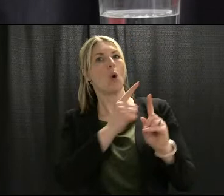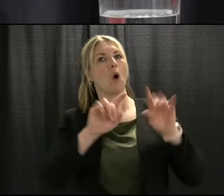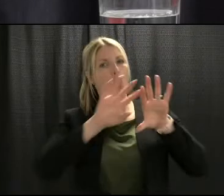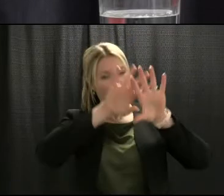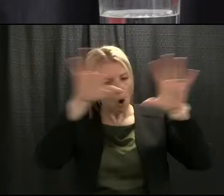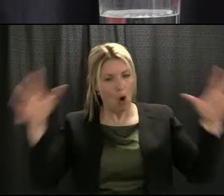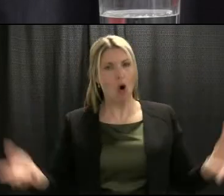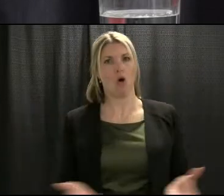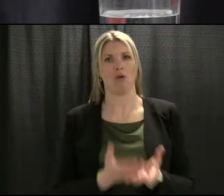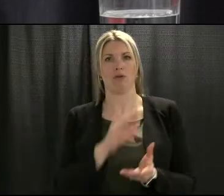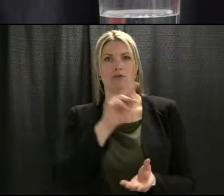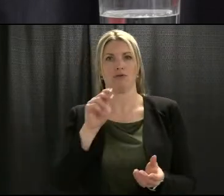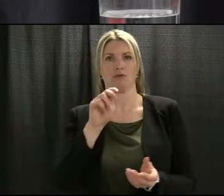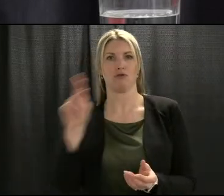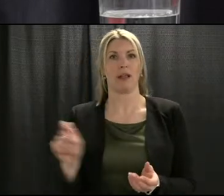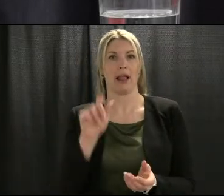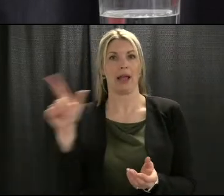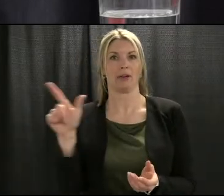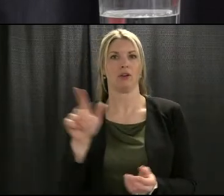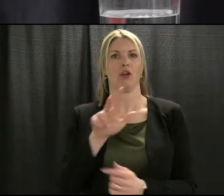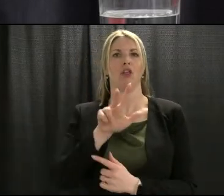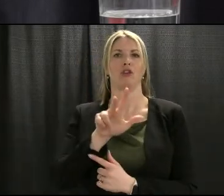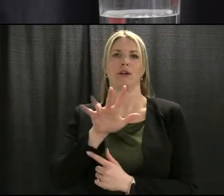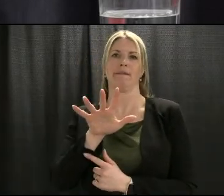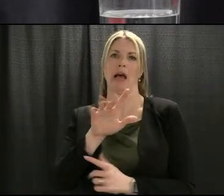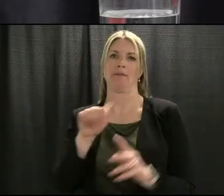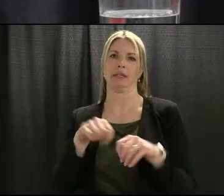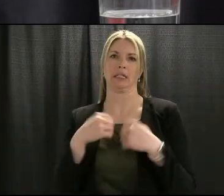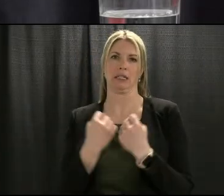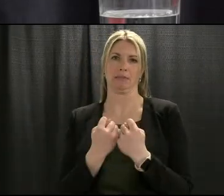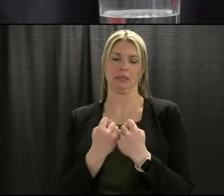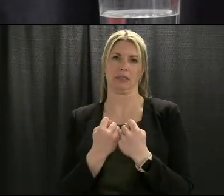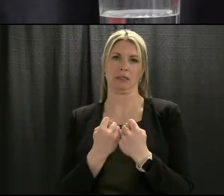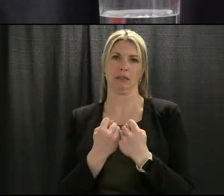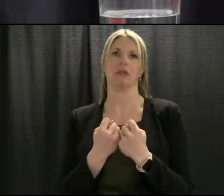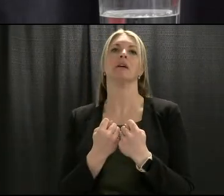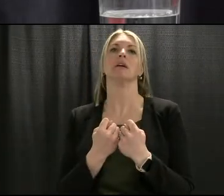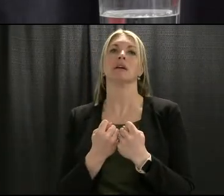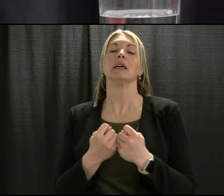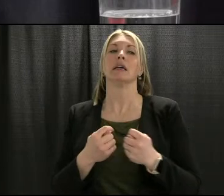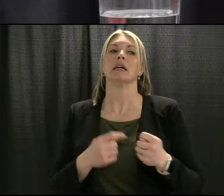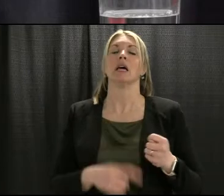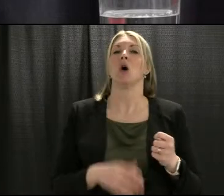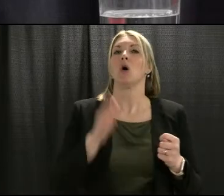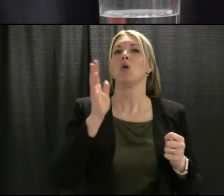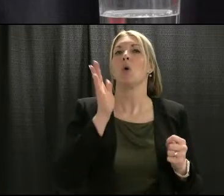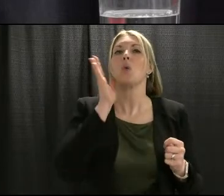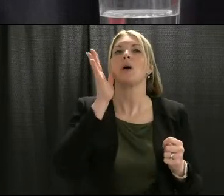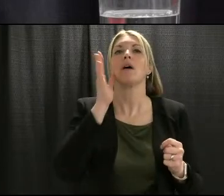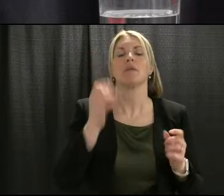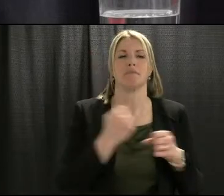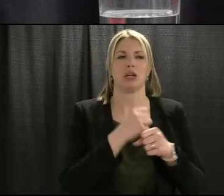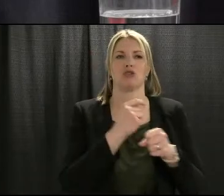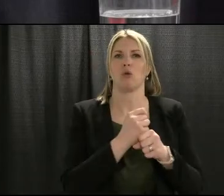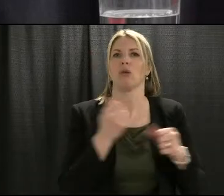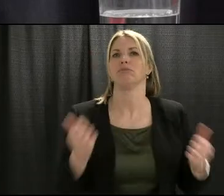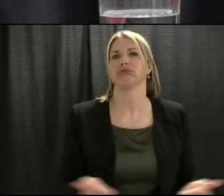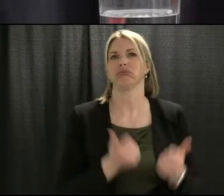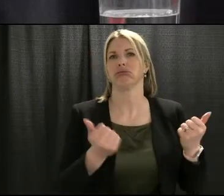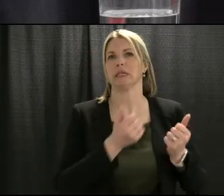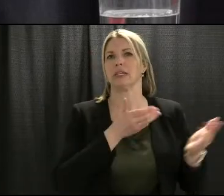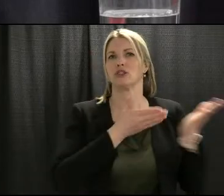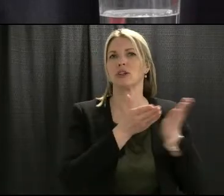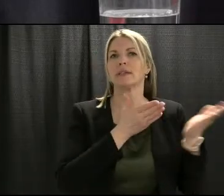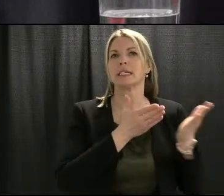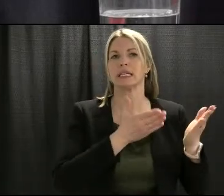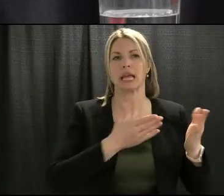province. Family care teams will build on the strengths and will be comprised of familiar healthcare providers and services in